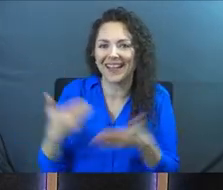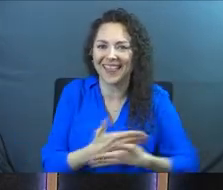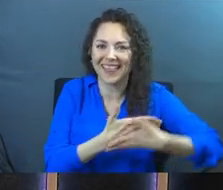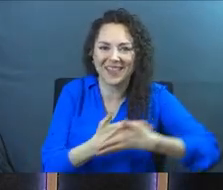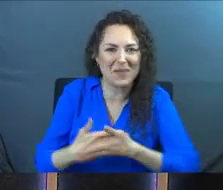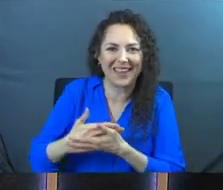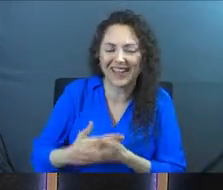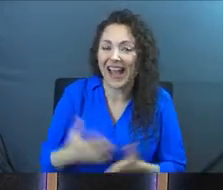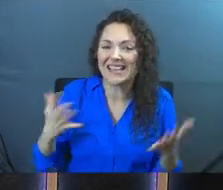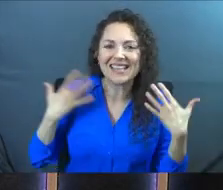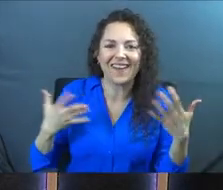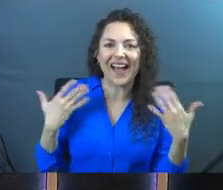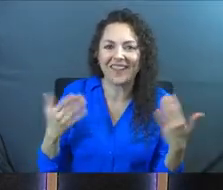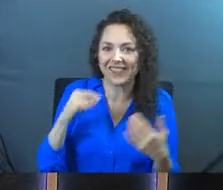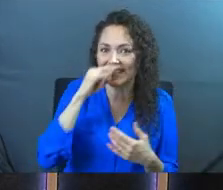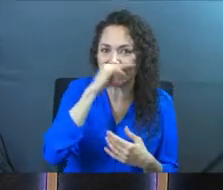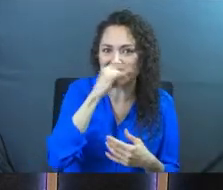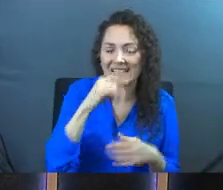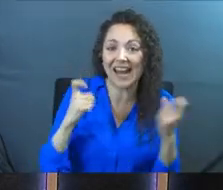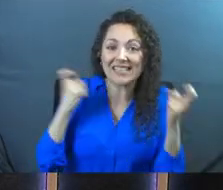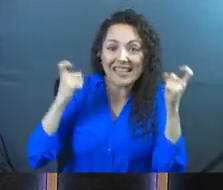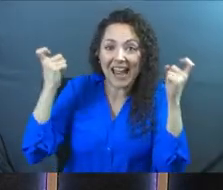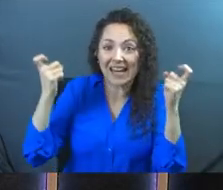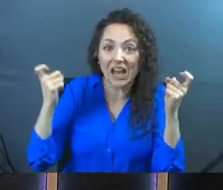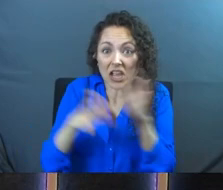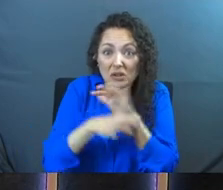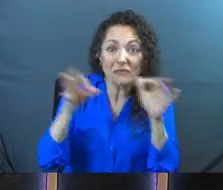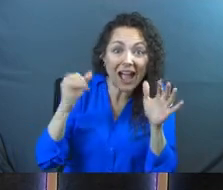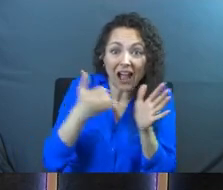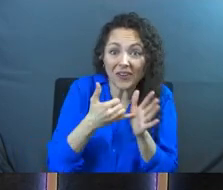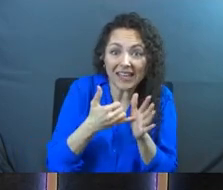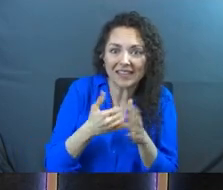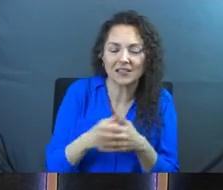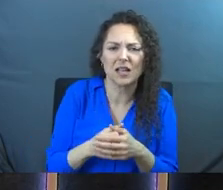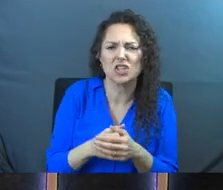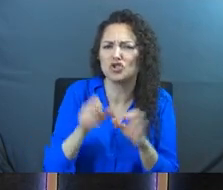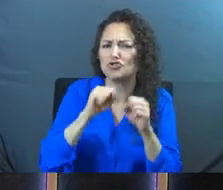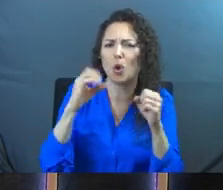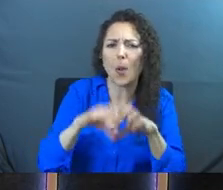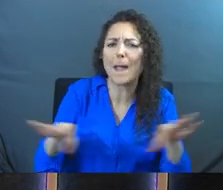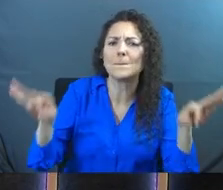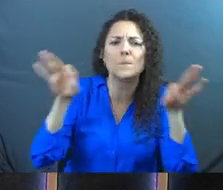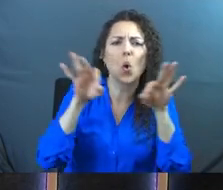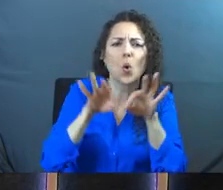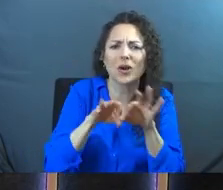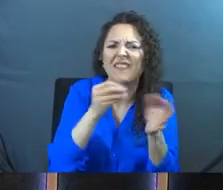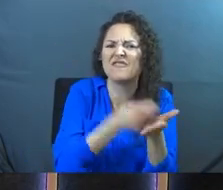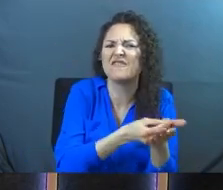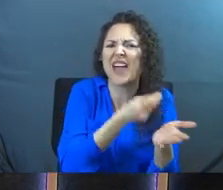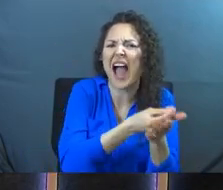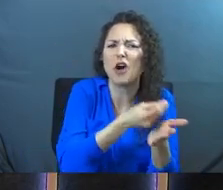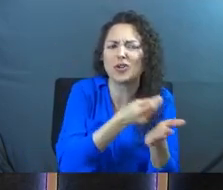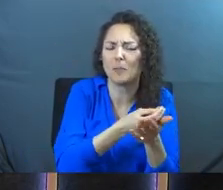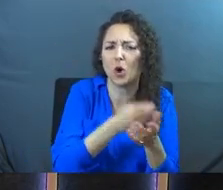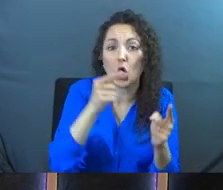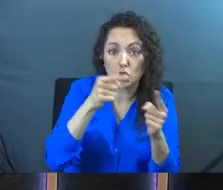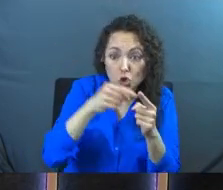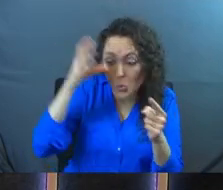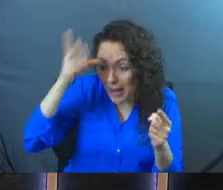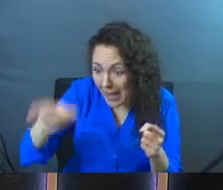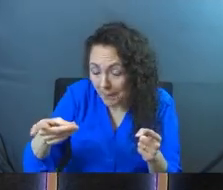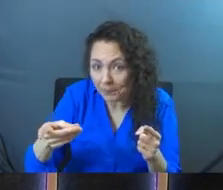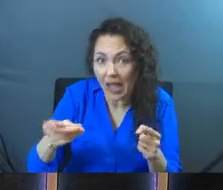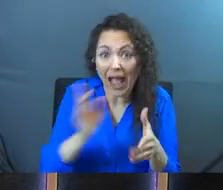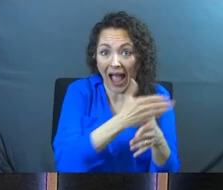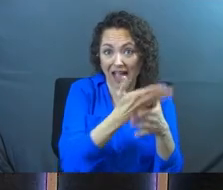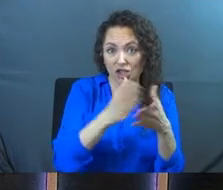means so much and it's a huge deal to find it because it's really important to him and valuable to him. And I shared that story